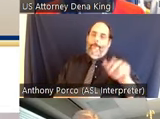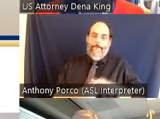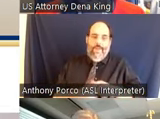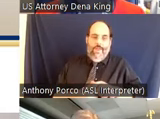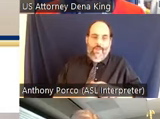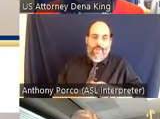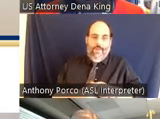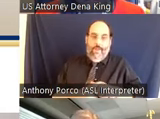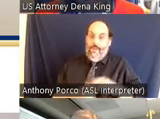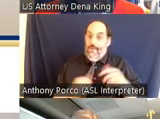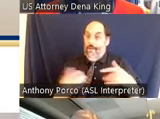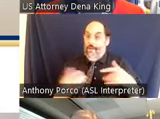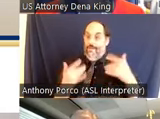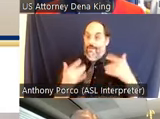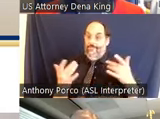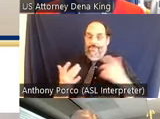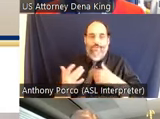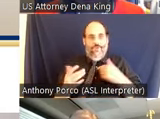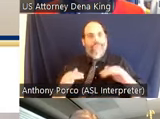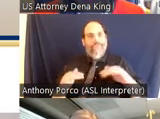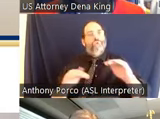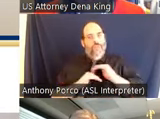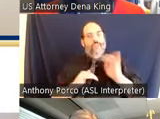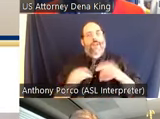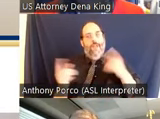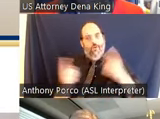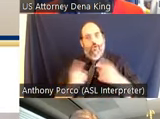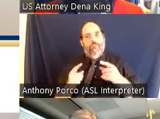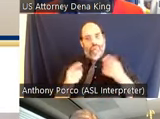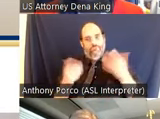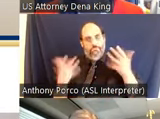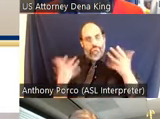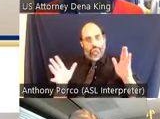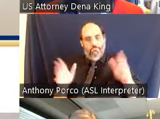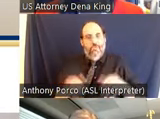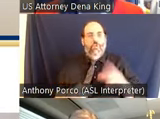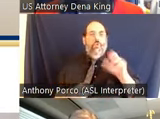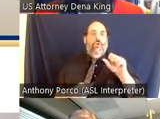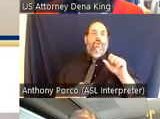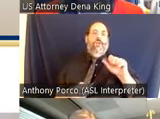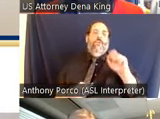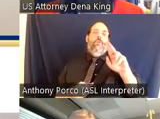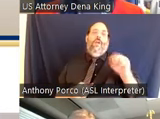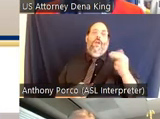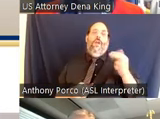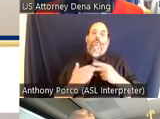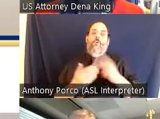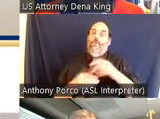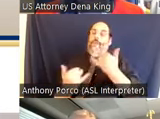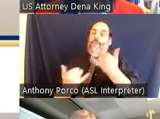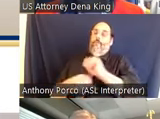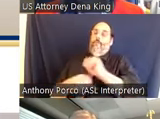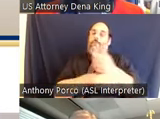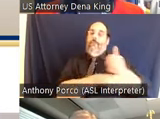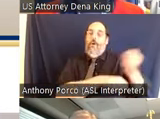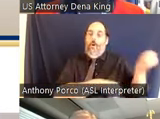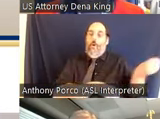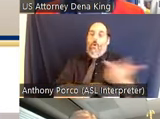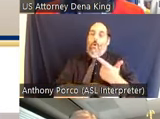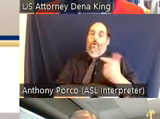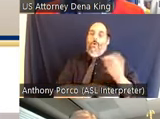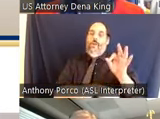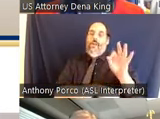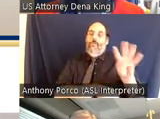2023. With excitement, we met that goal. The United Against Hate program has now been implemented in all